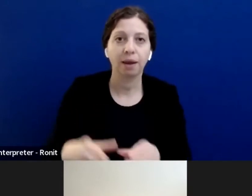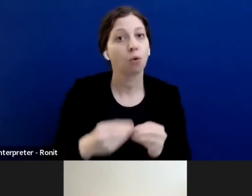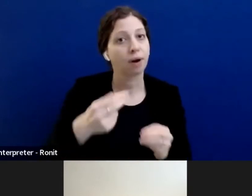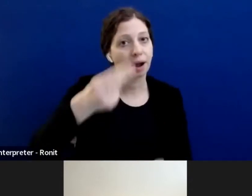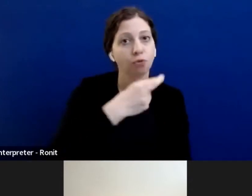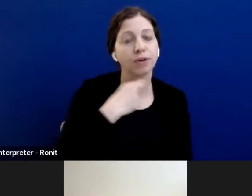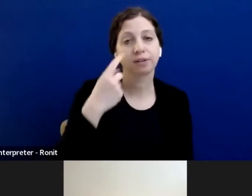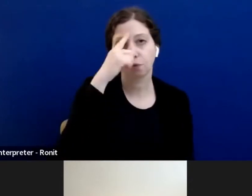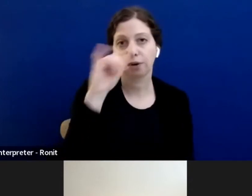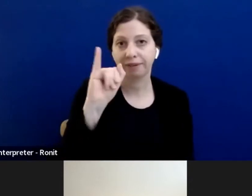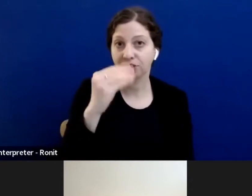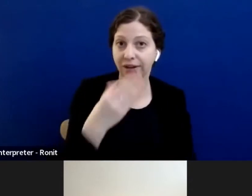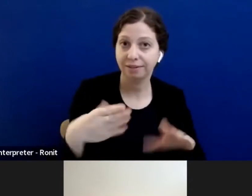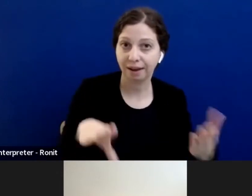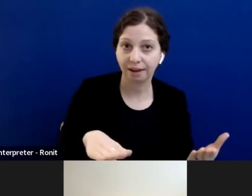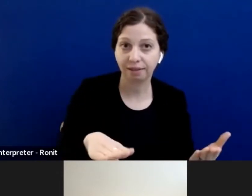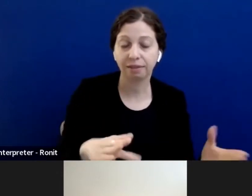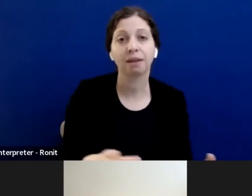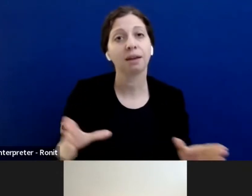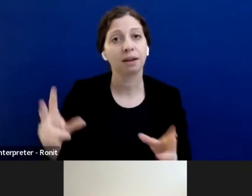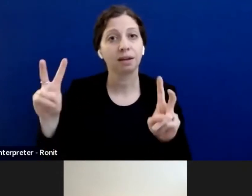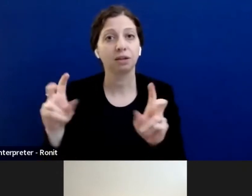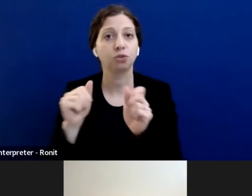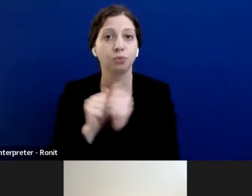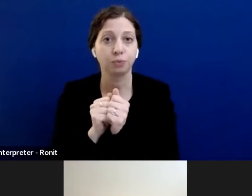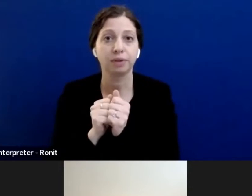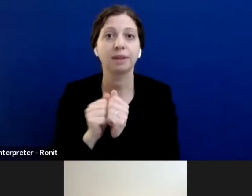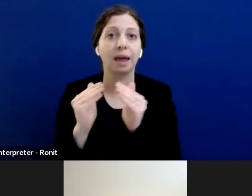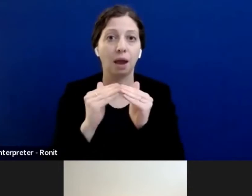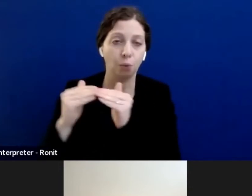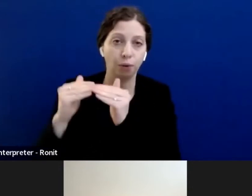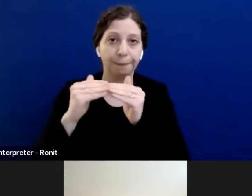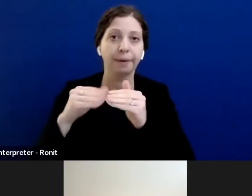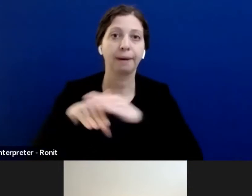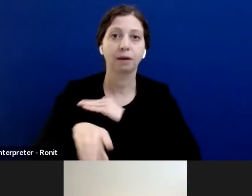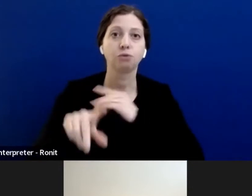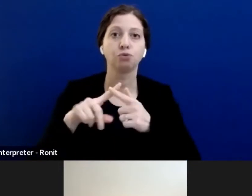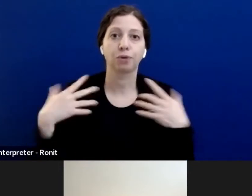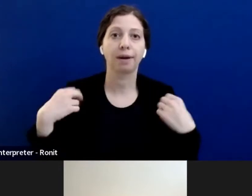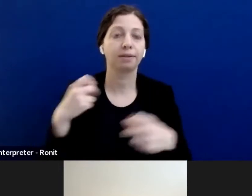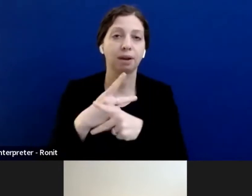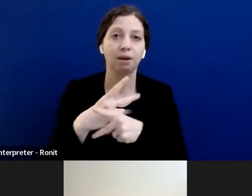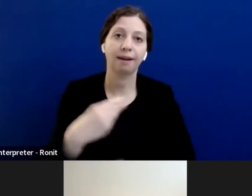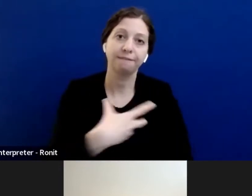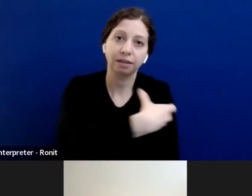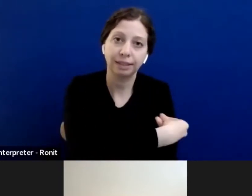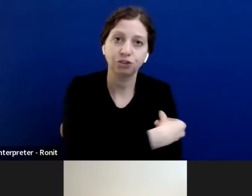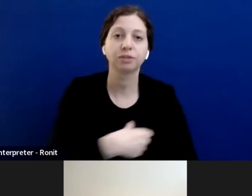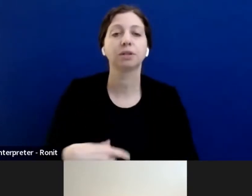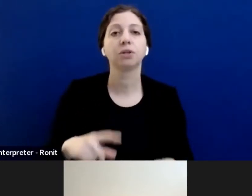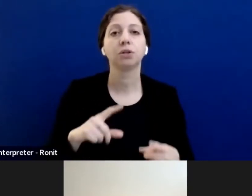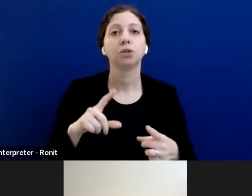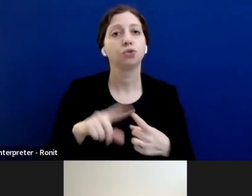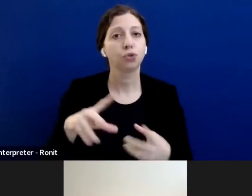for infection and death, to issues with equitable access to healthcare and vaccinations, to the